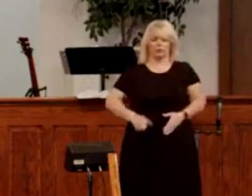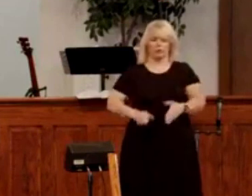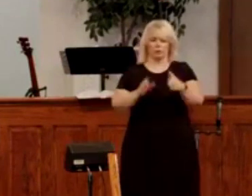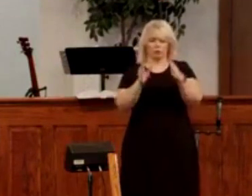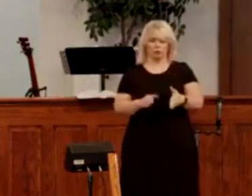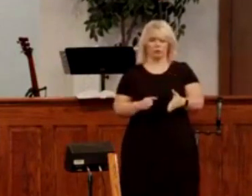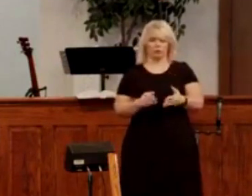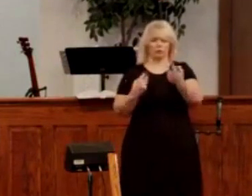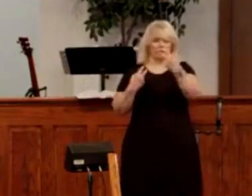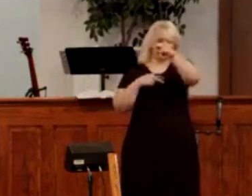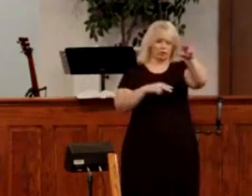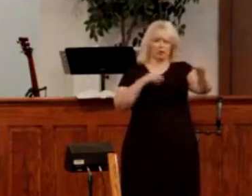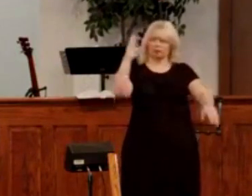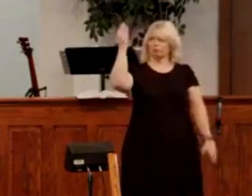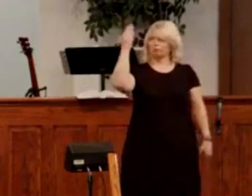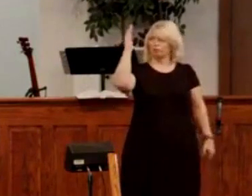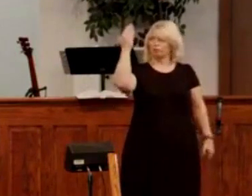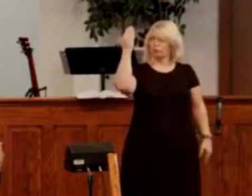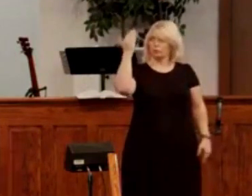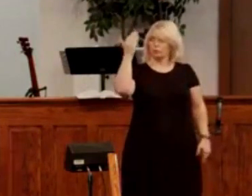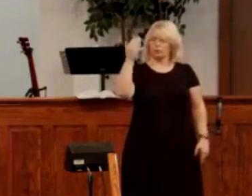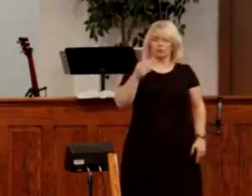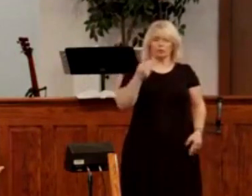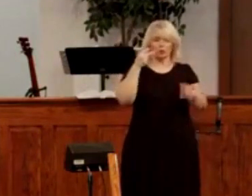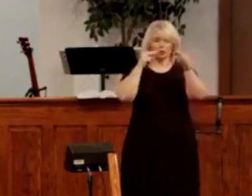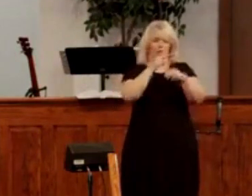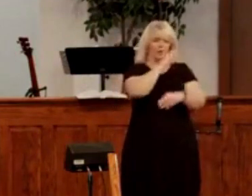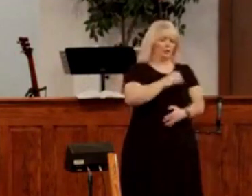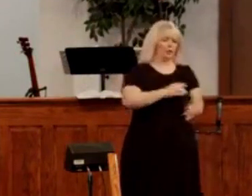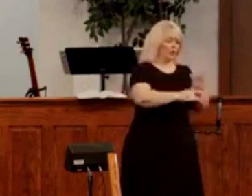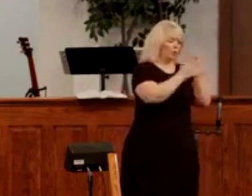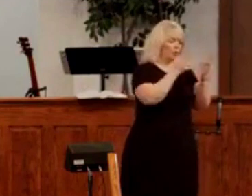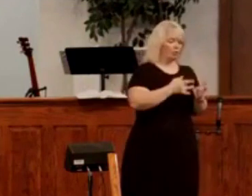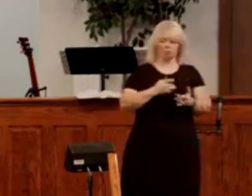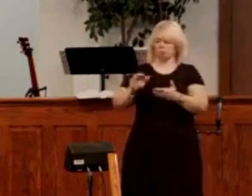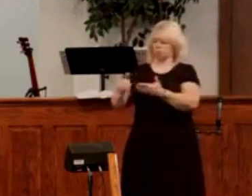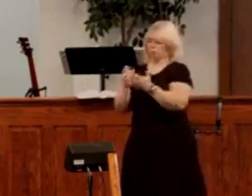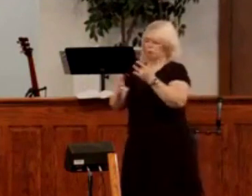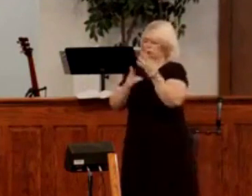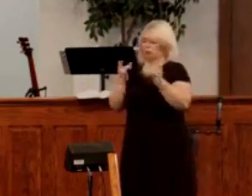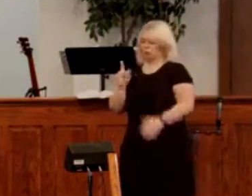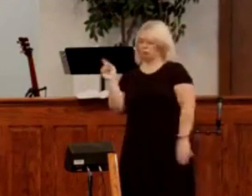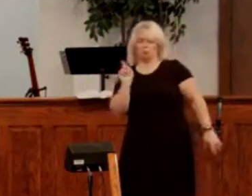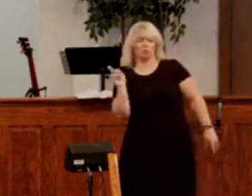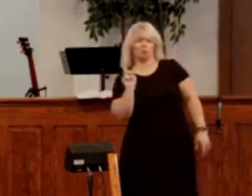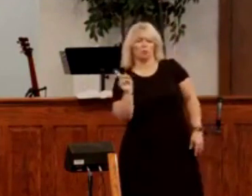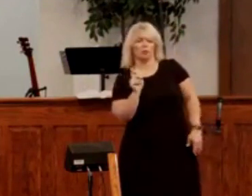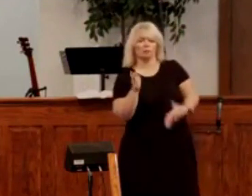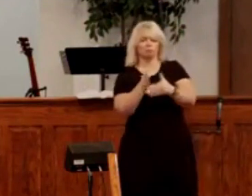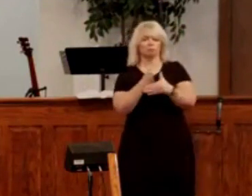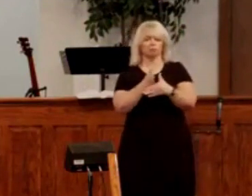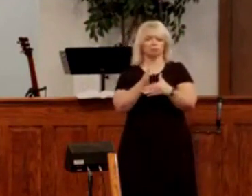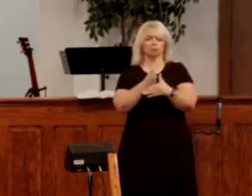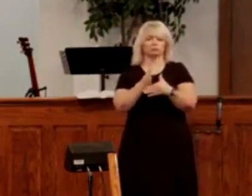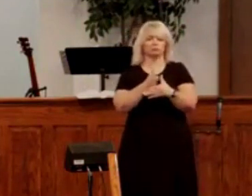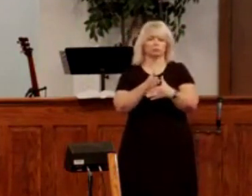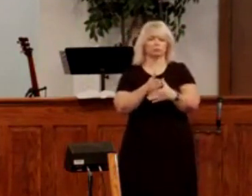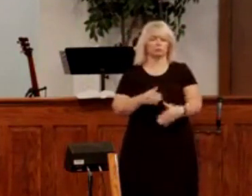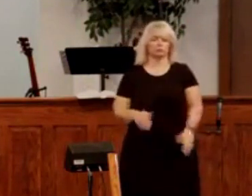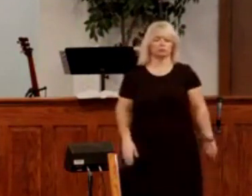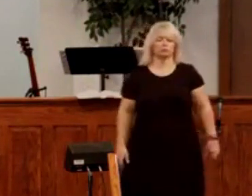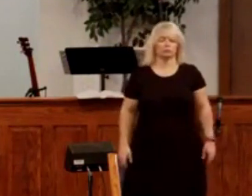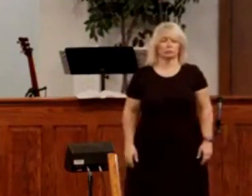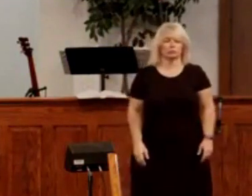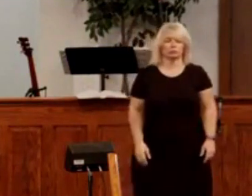take the look in the mirror. We look at the old heart, look at the new heart. Where are you? All right? This is a mirror of God's word. Where are you, old heart or new